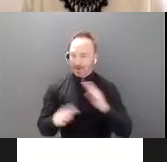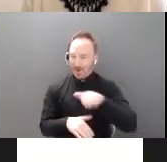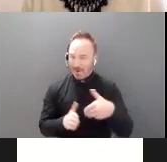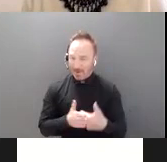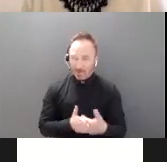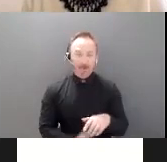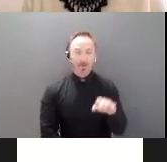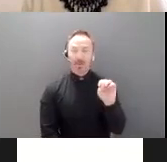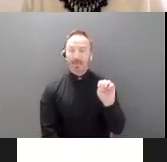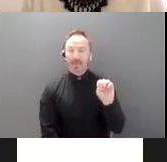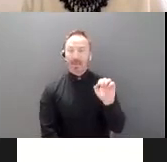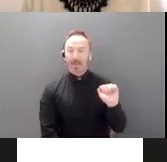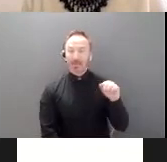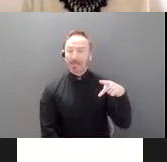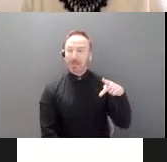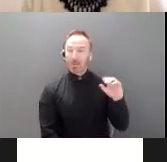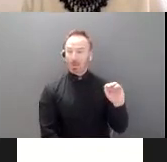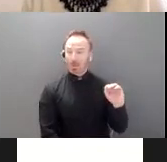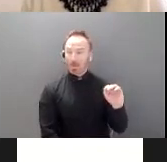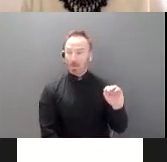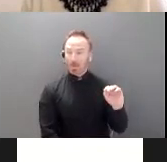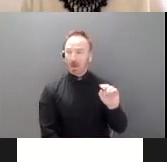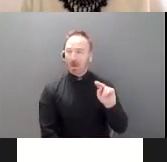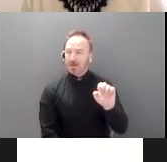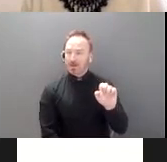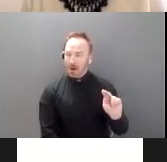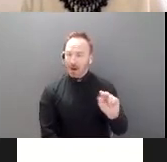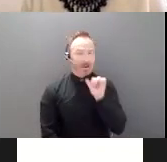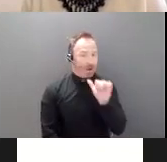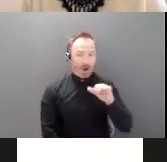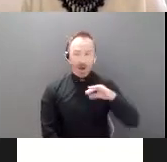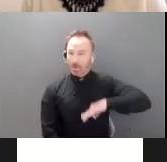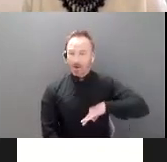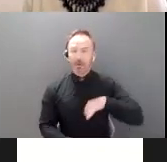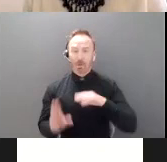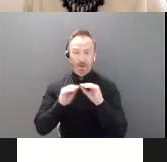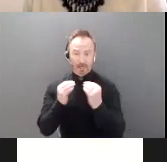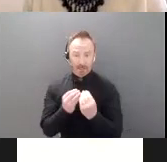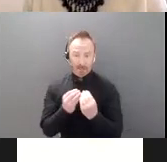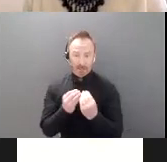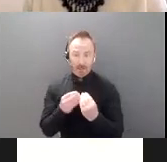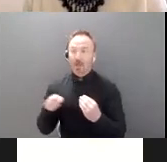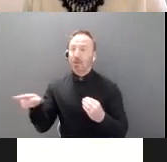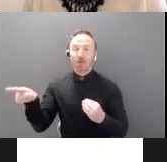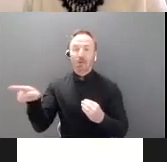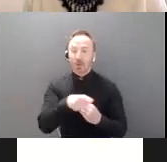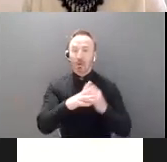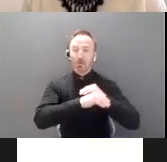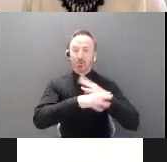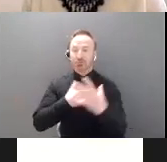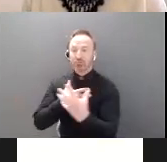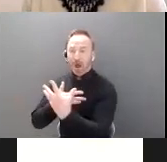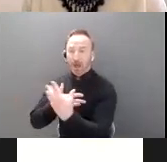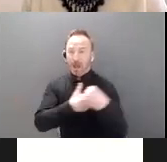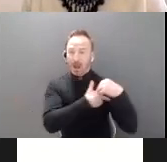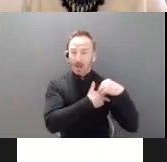are. We are a nonprofit organization. I think everyone online today can agree with our mission. We simply